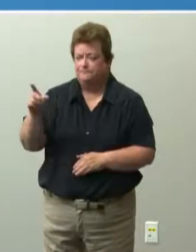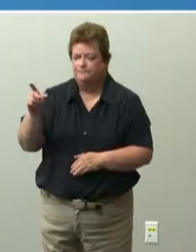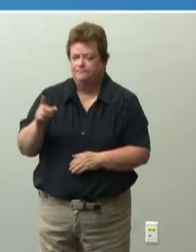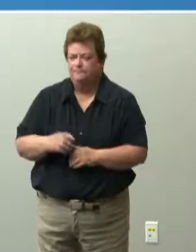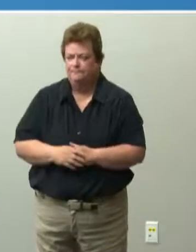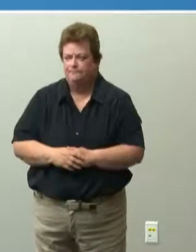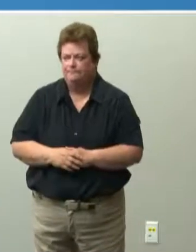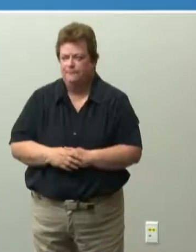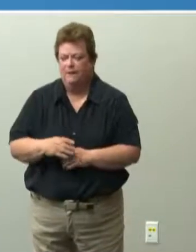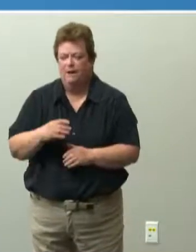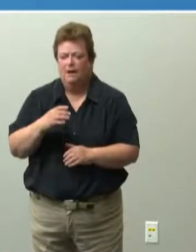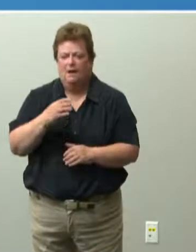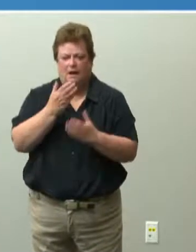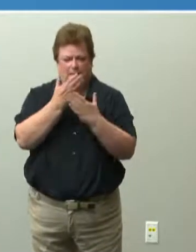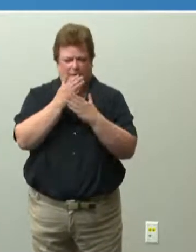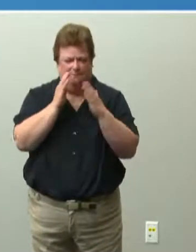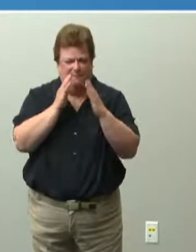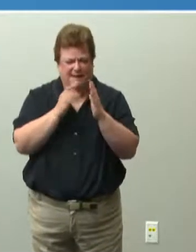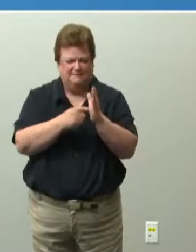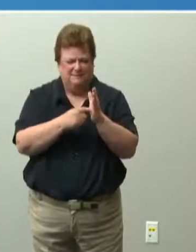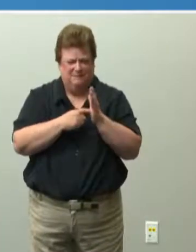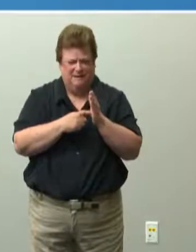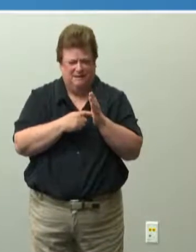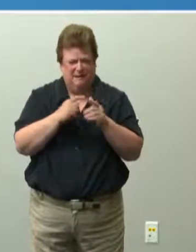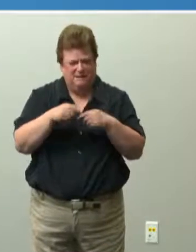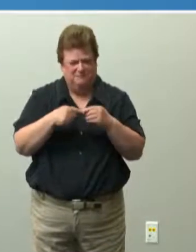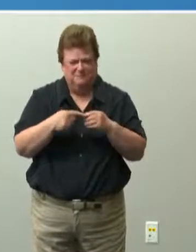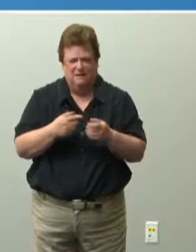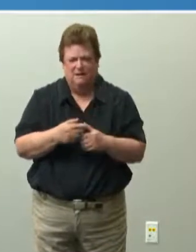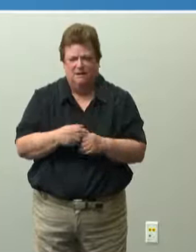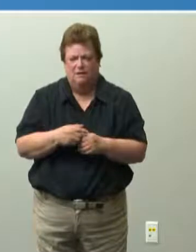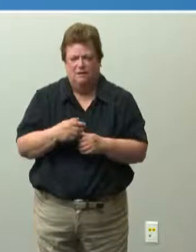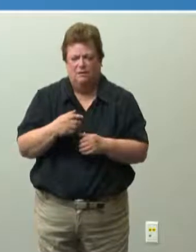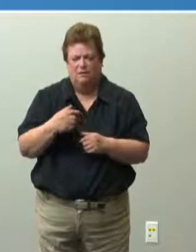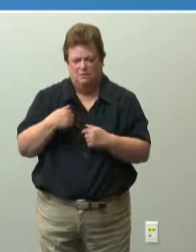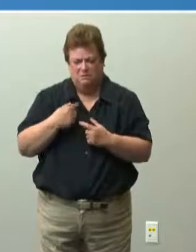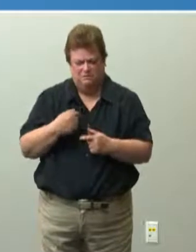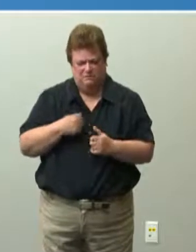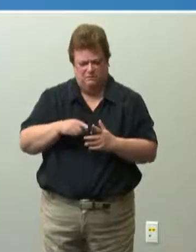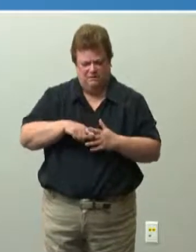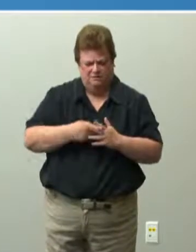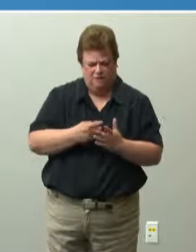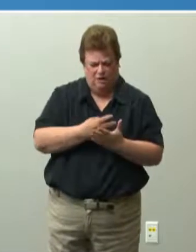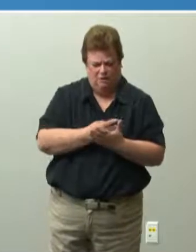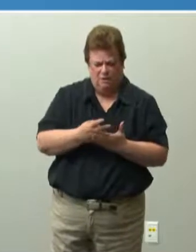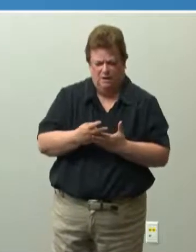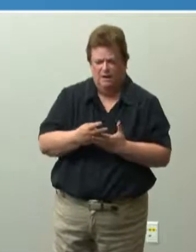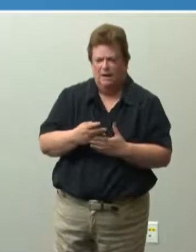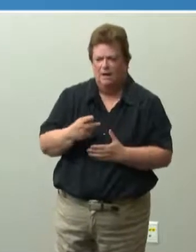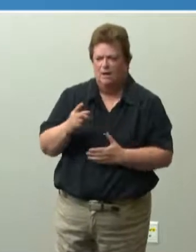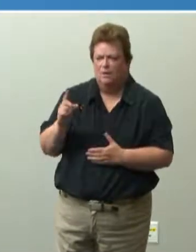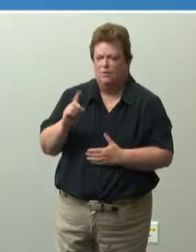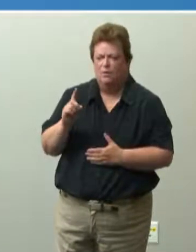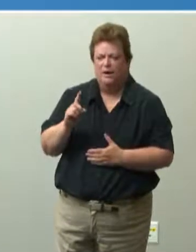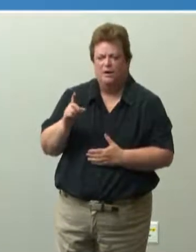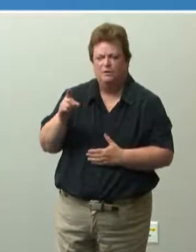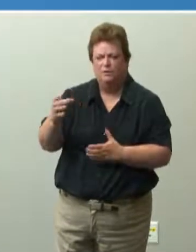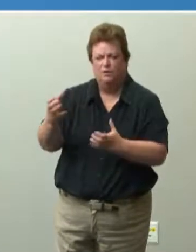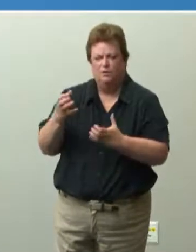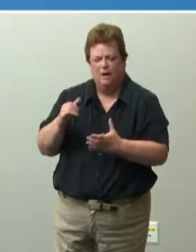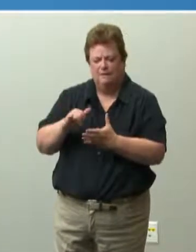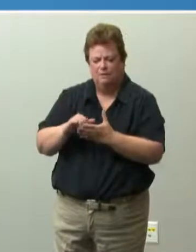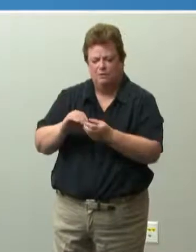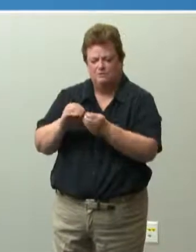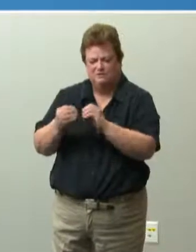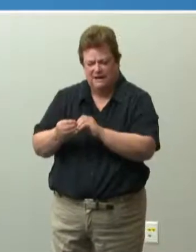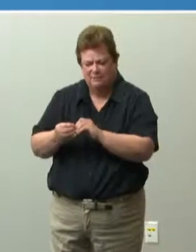Touching on that mask mandate, about 2 weeks or so out from when it gets, where would you like those 7 key indicators to be for that